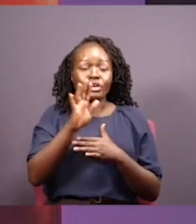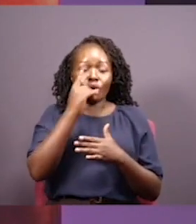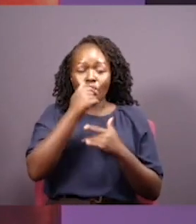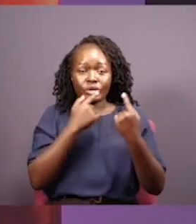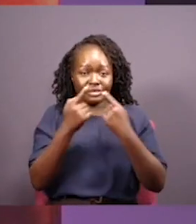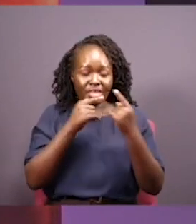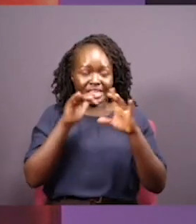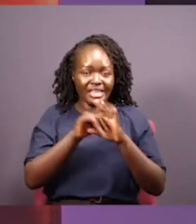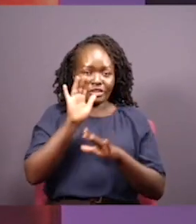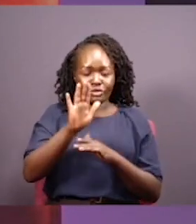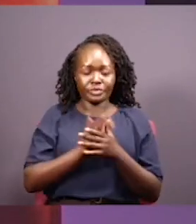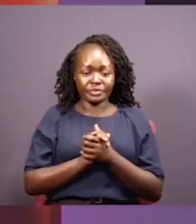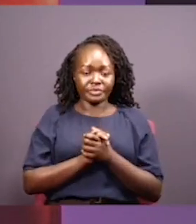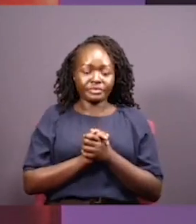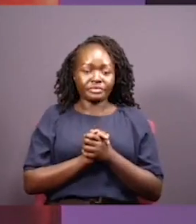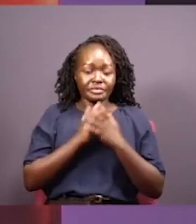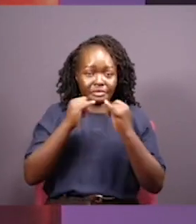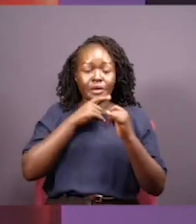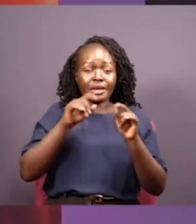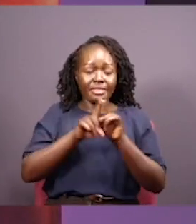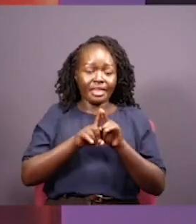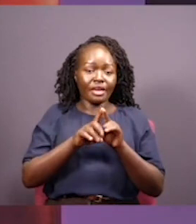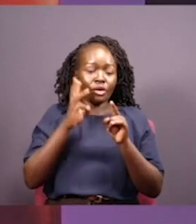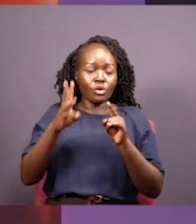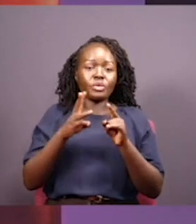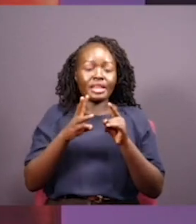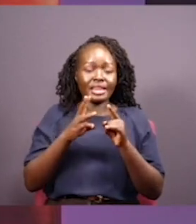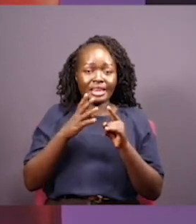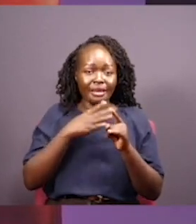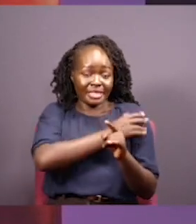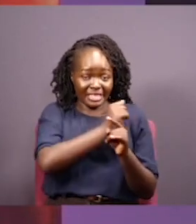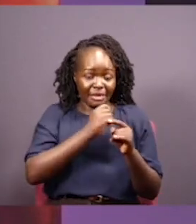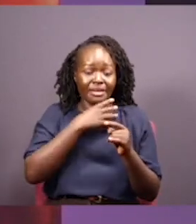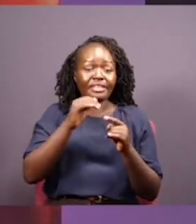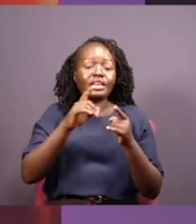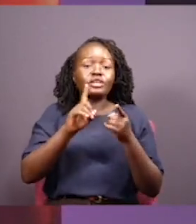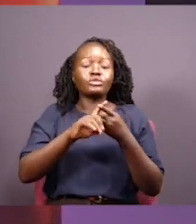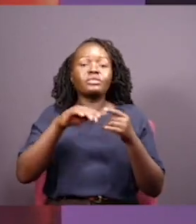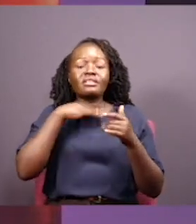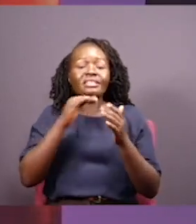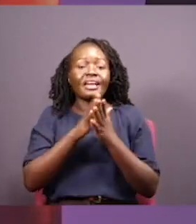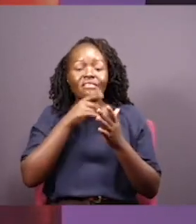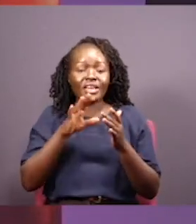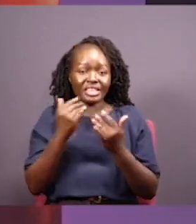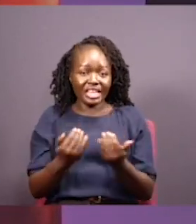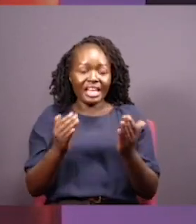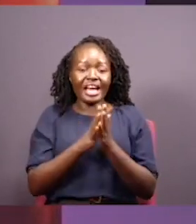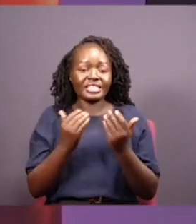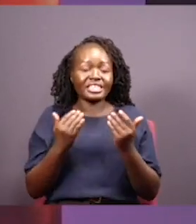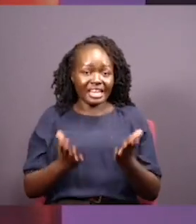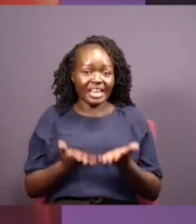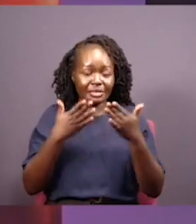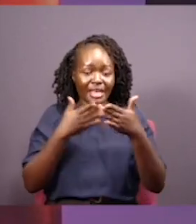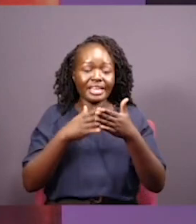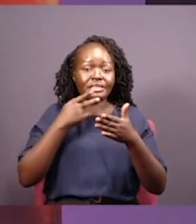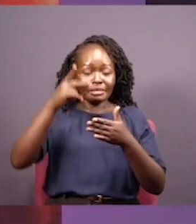you. Now brother will betray brother to death, and a father his child, and children will rise up against parents